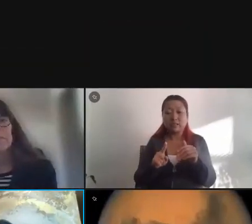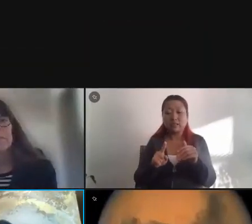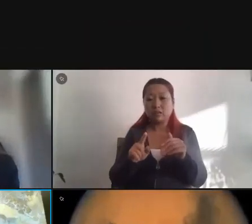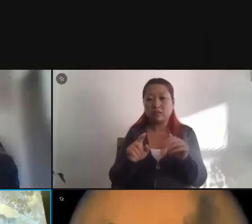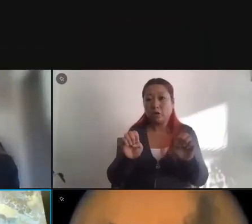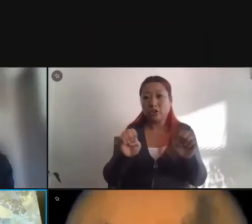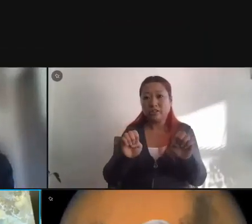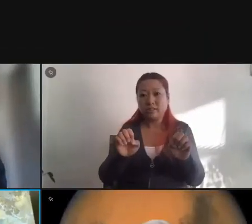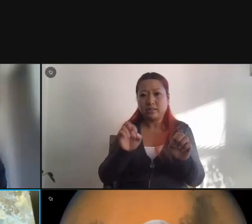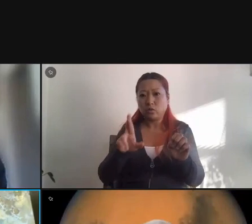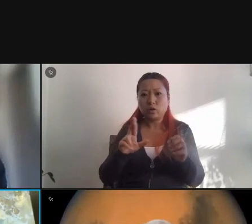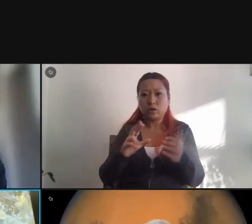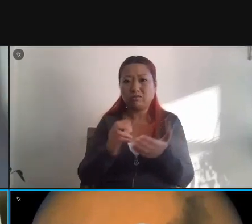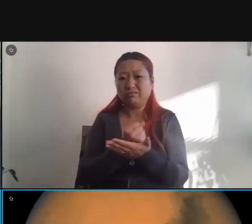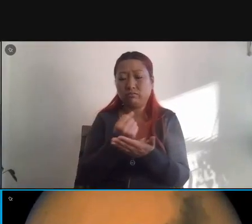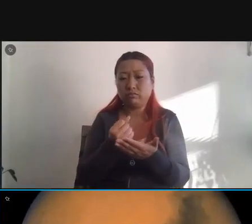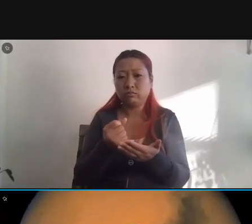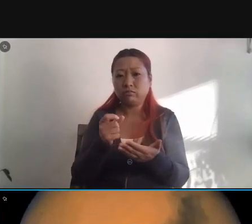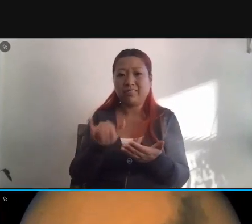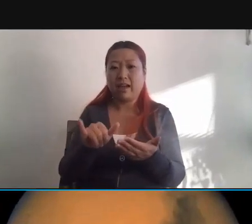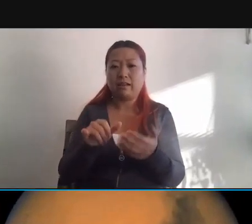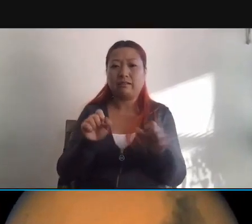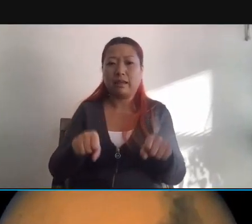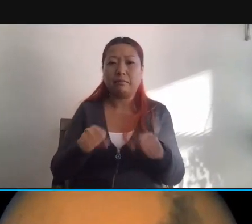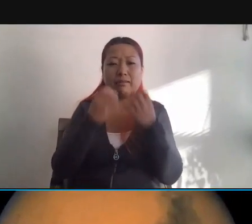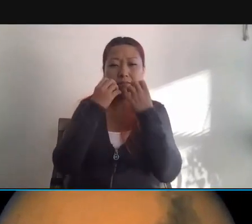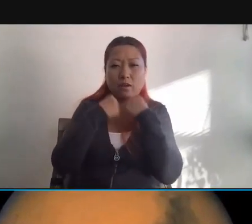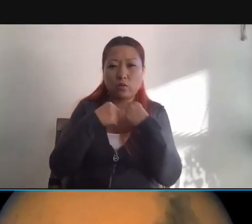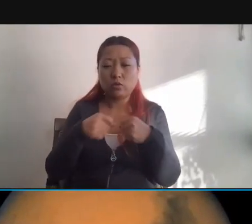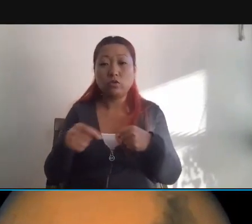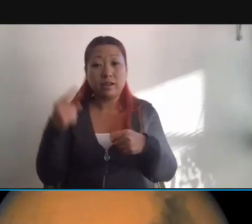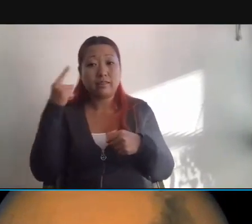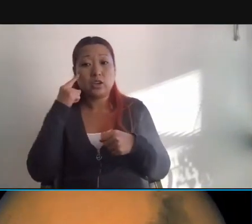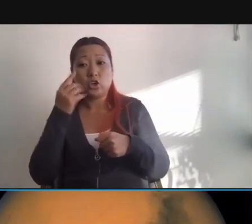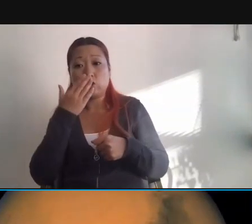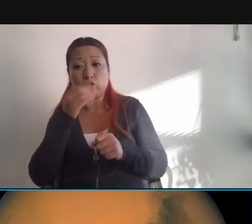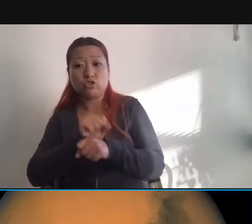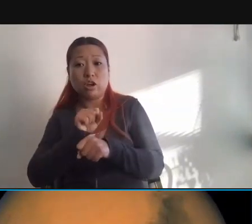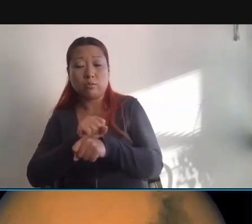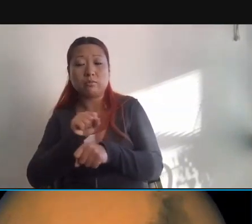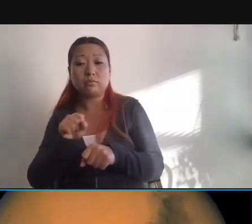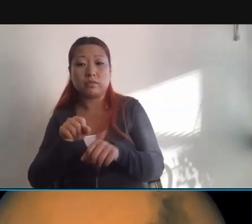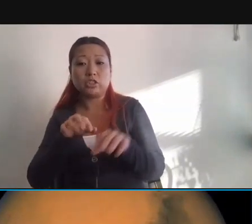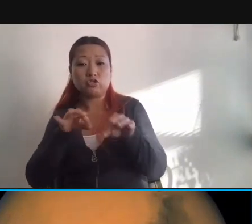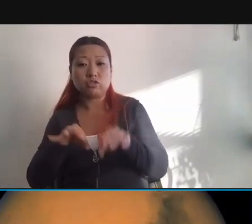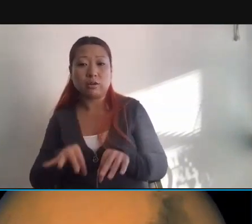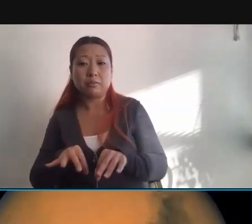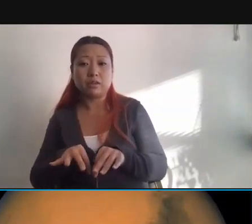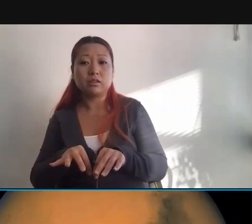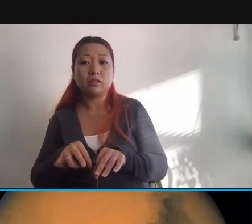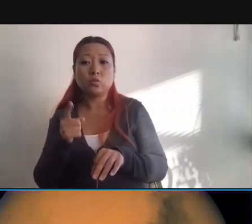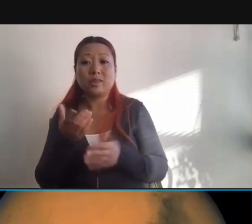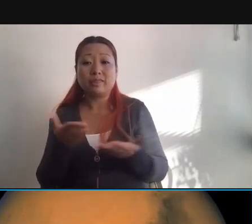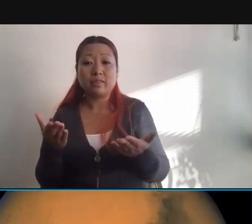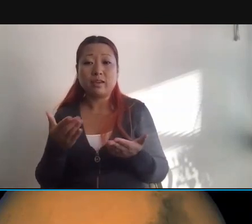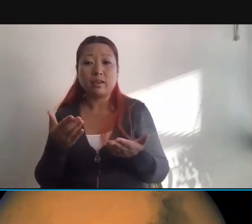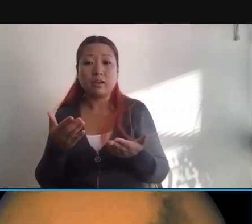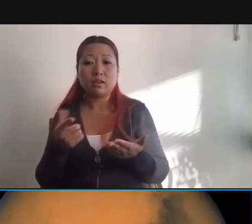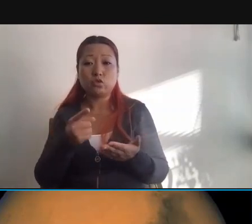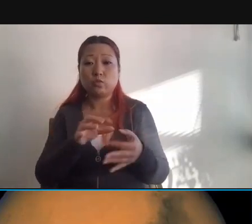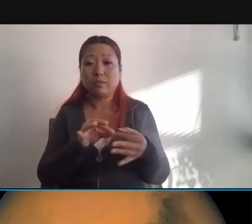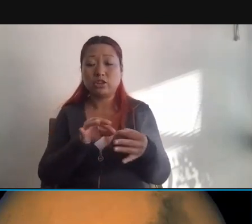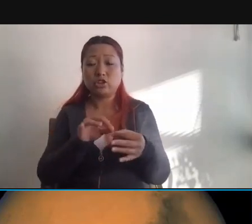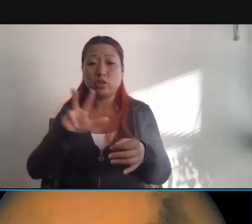anything? I think you did a great job describing it. The one thing you mentioned, potentially 3D